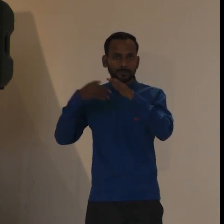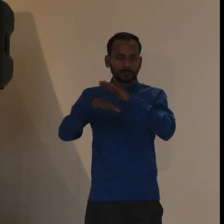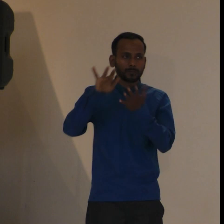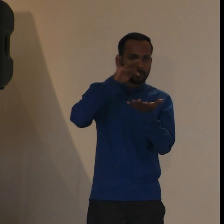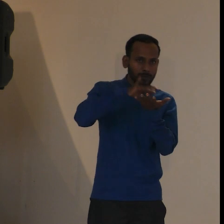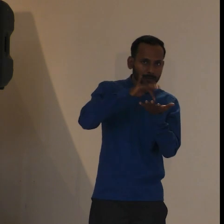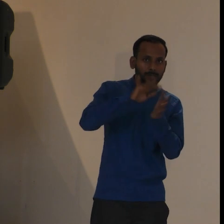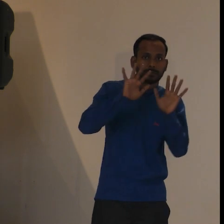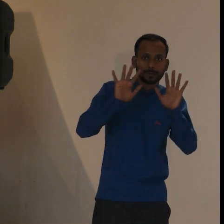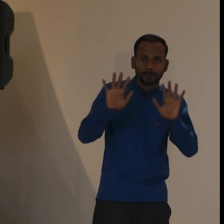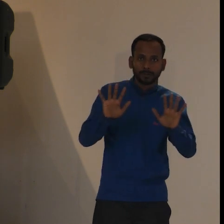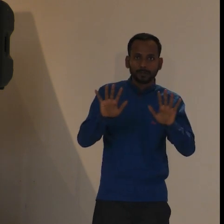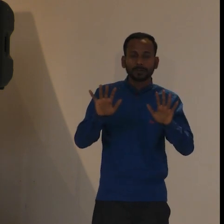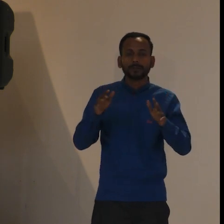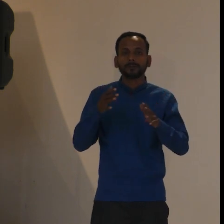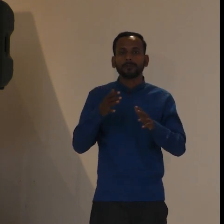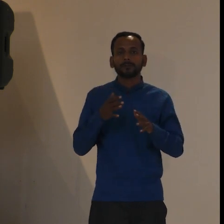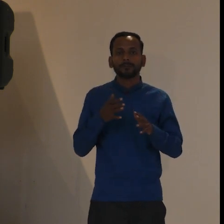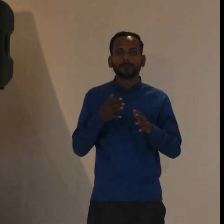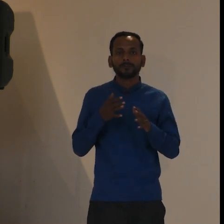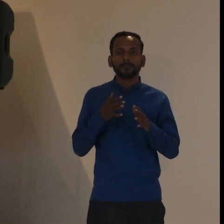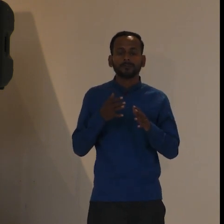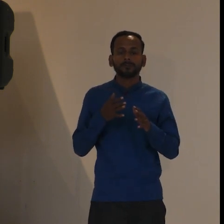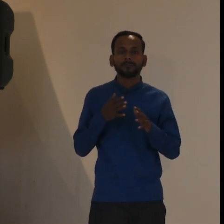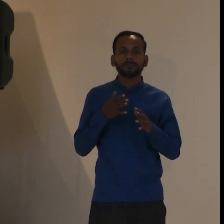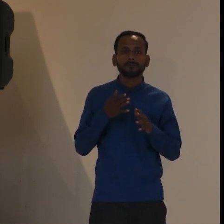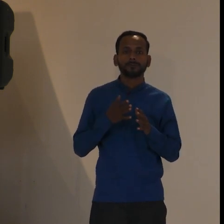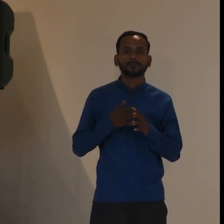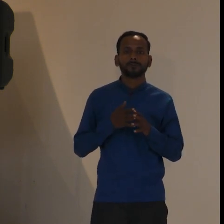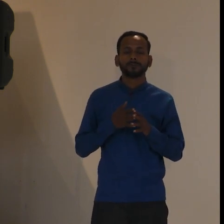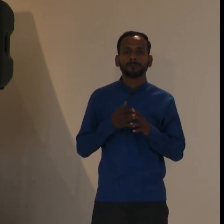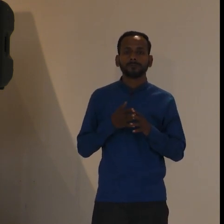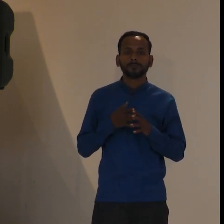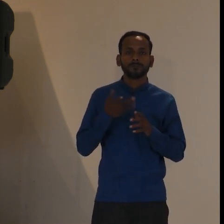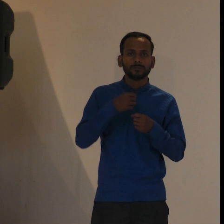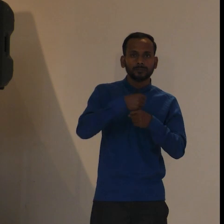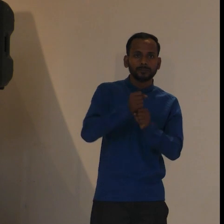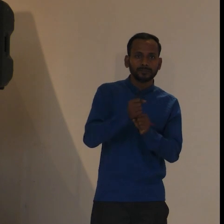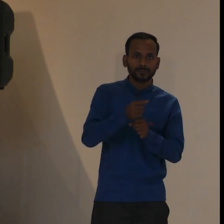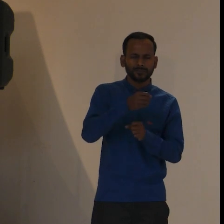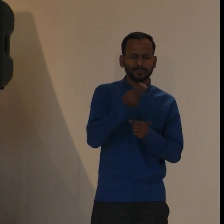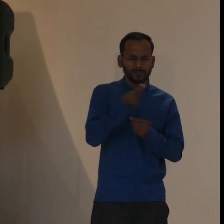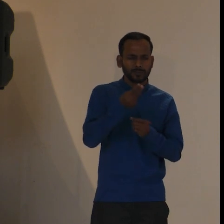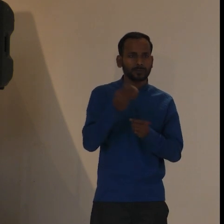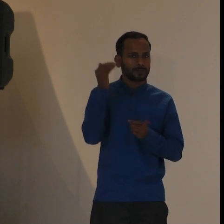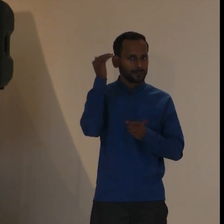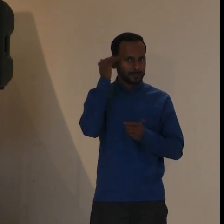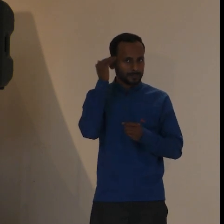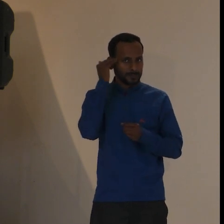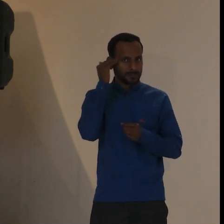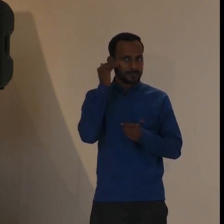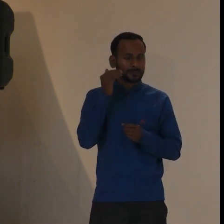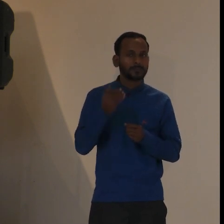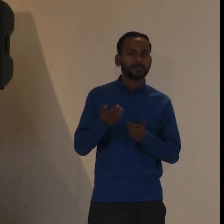space. So I thought I might ask both the curator and you to say a little more about what it